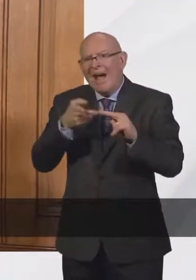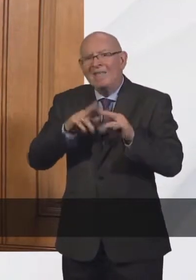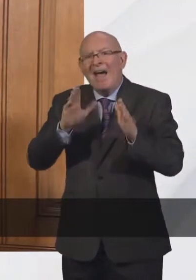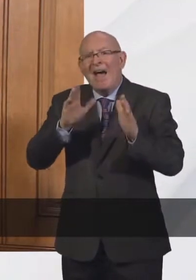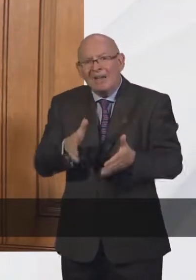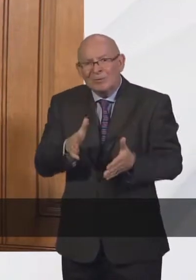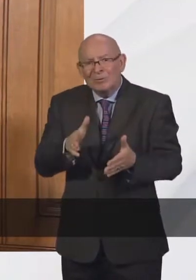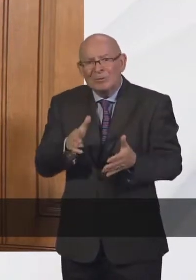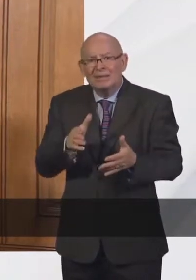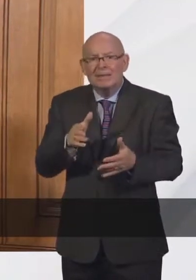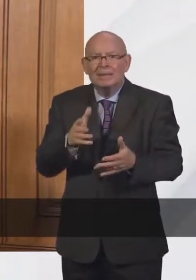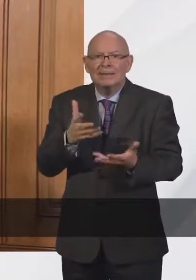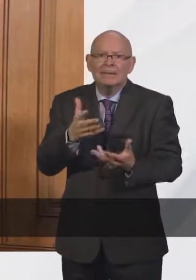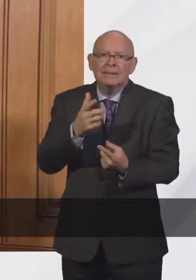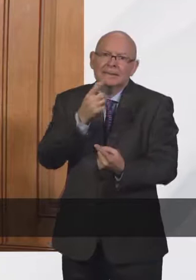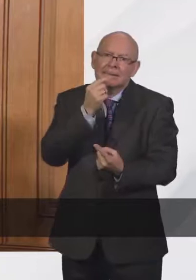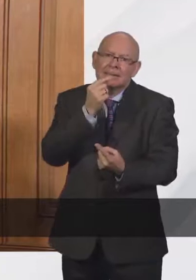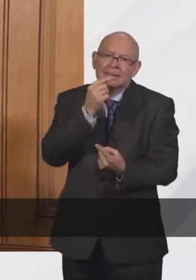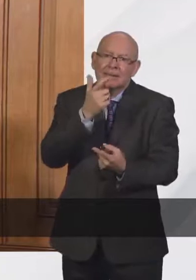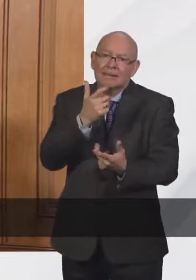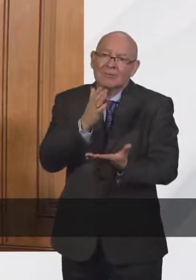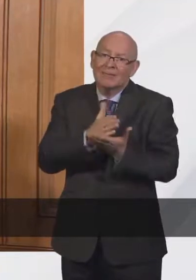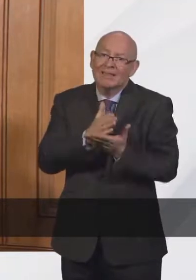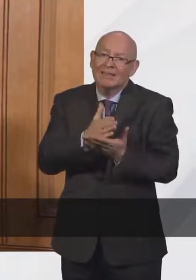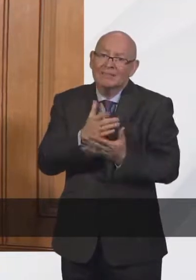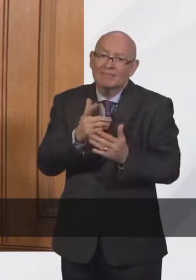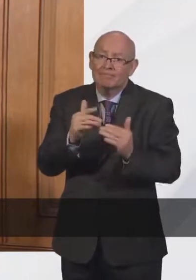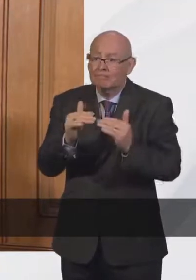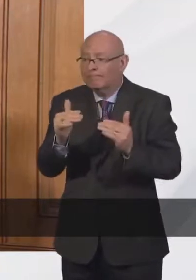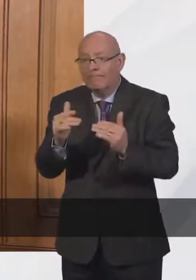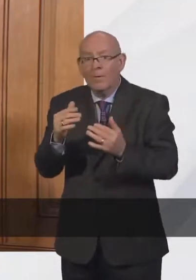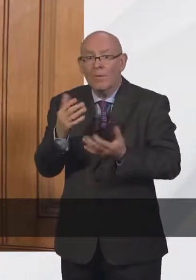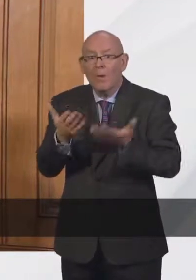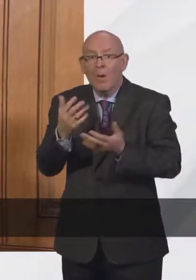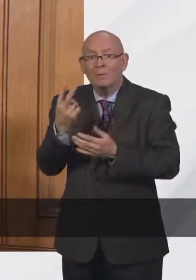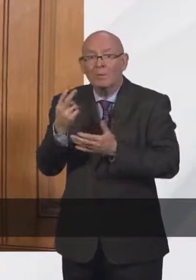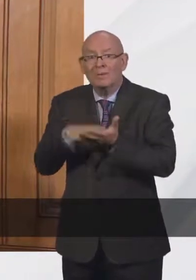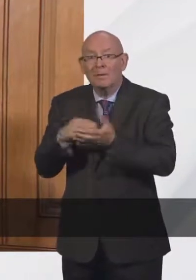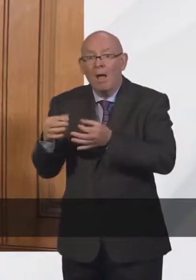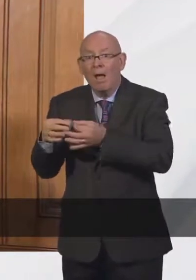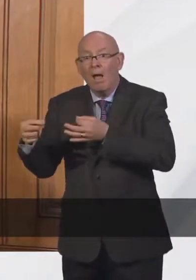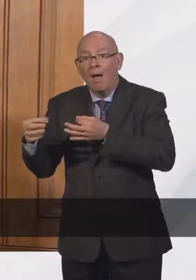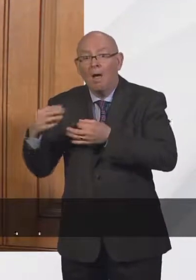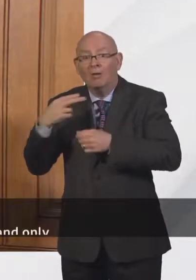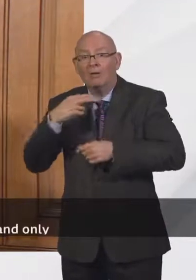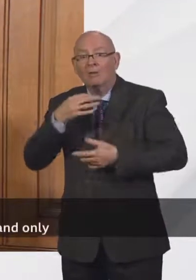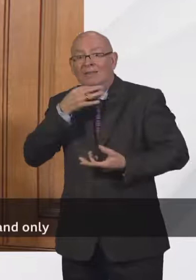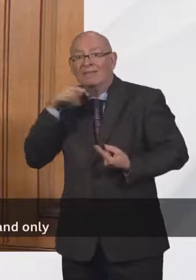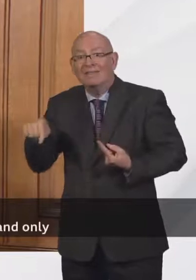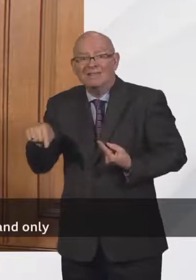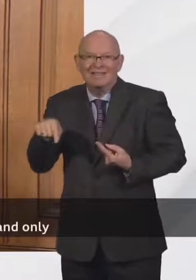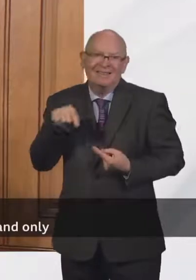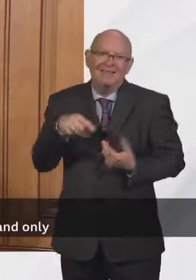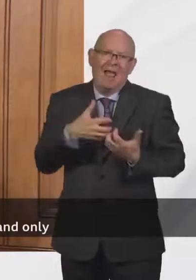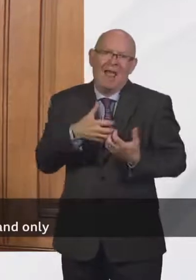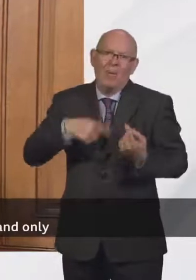not a decision-making body, it's an advisory body. The advice goes to all 4 nations and is used in all 4 nations and is